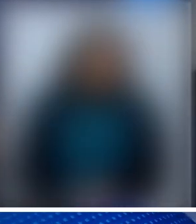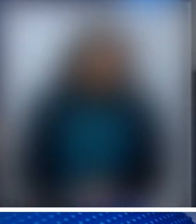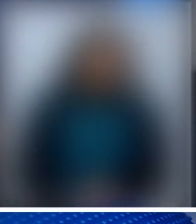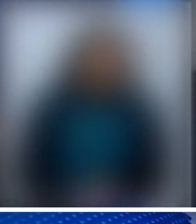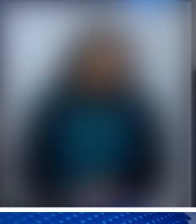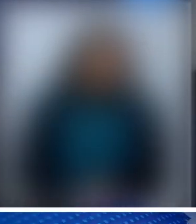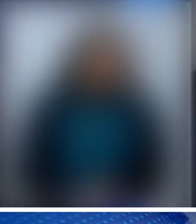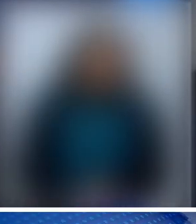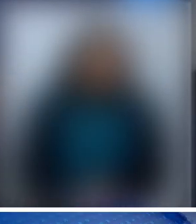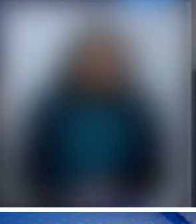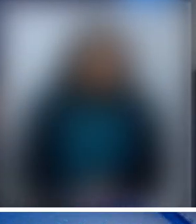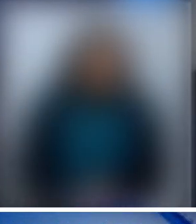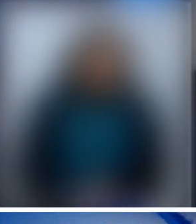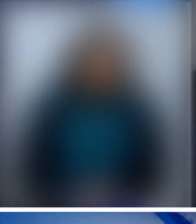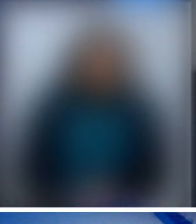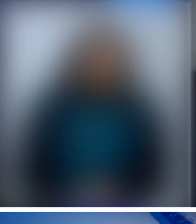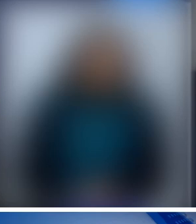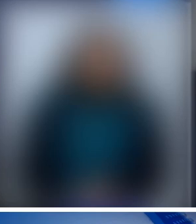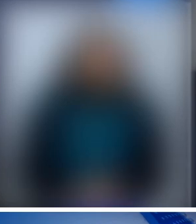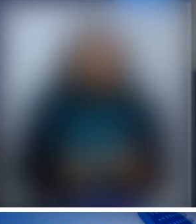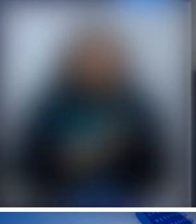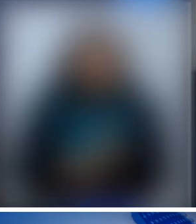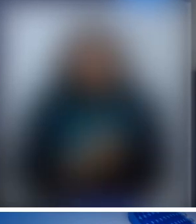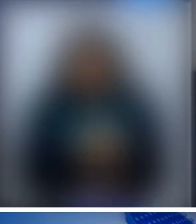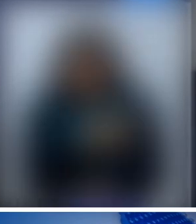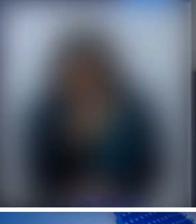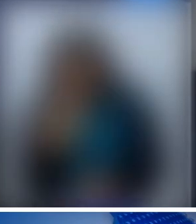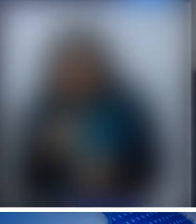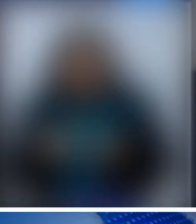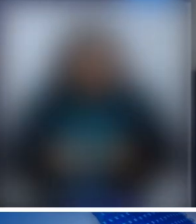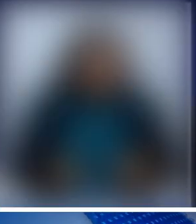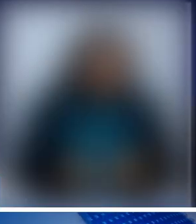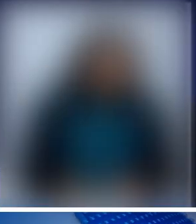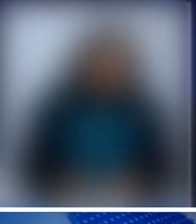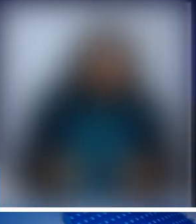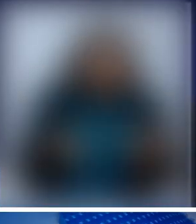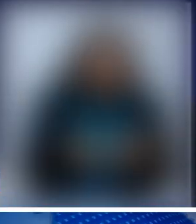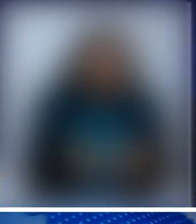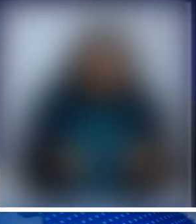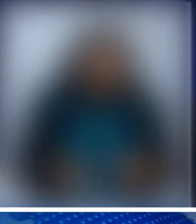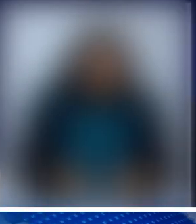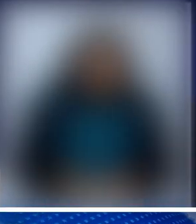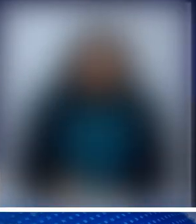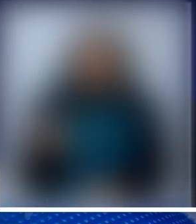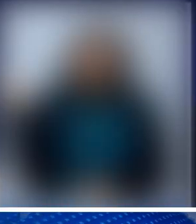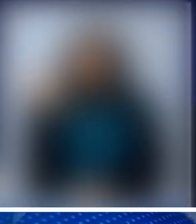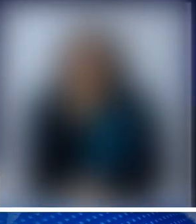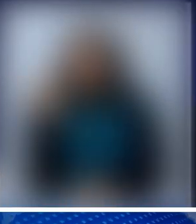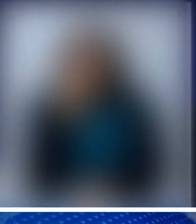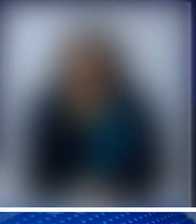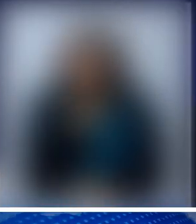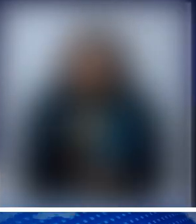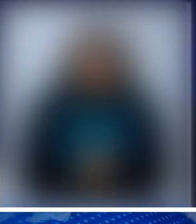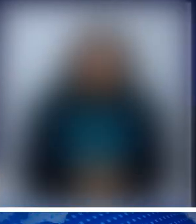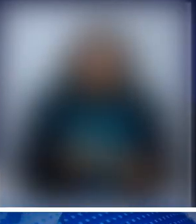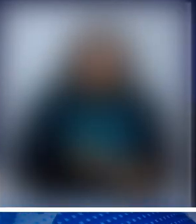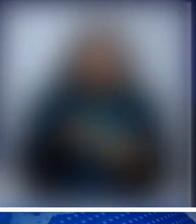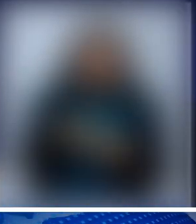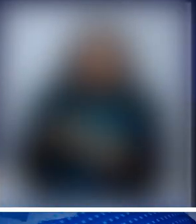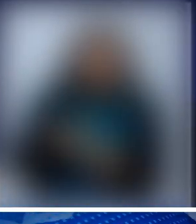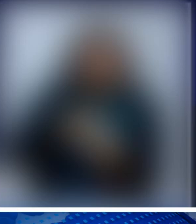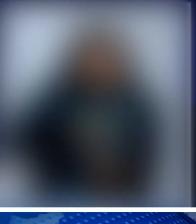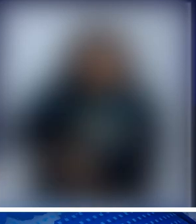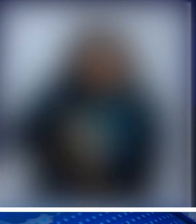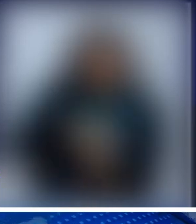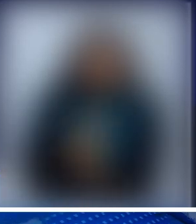consumption score, which measures different types of groups of food that the household is consuming per week. And we are